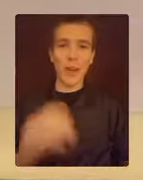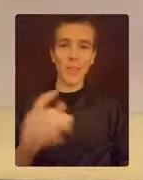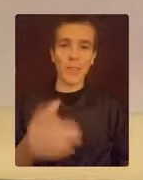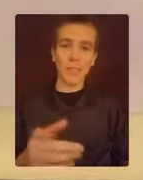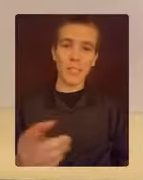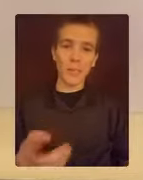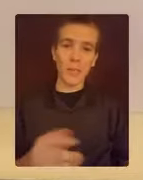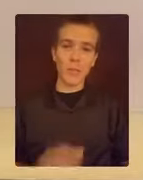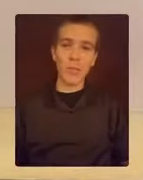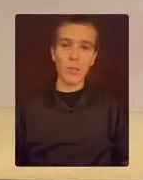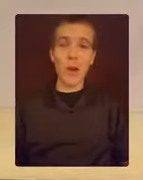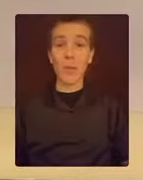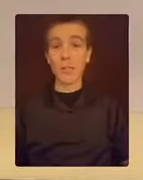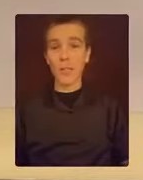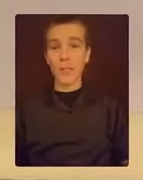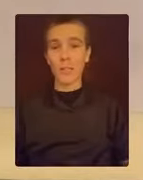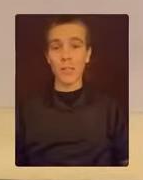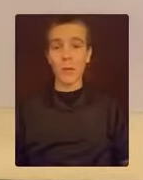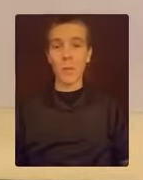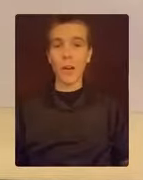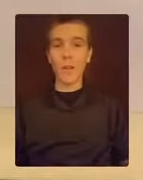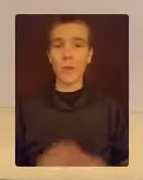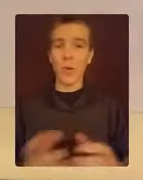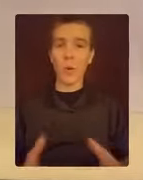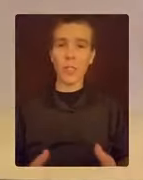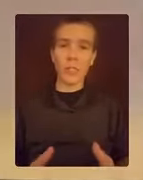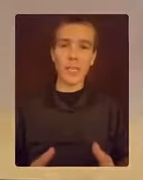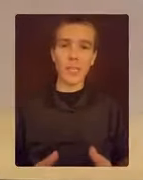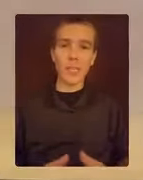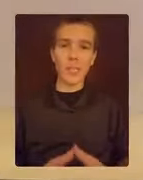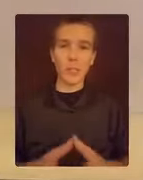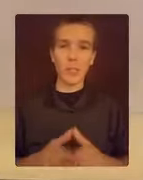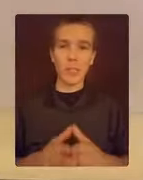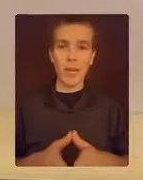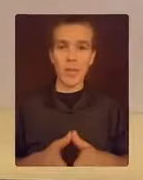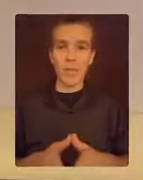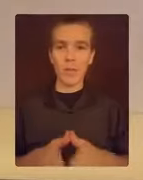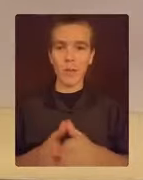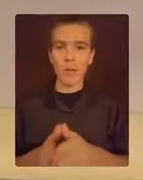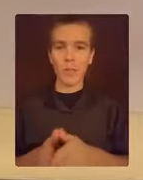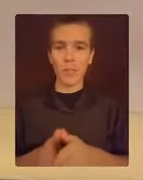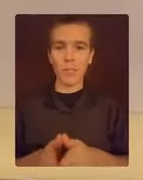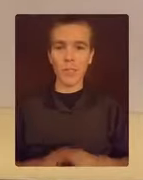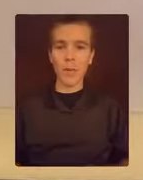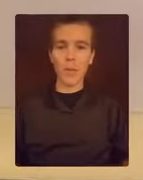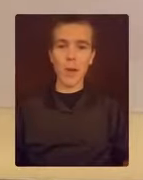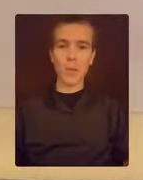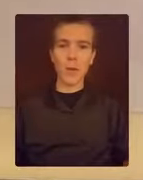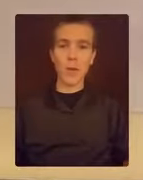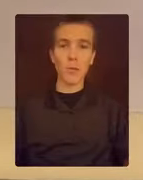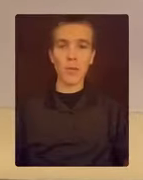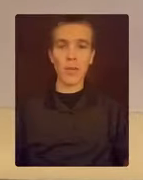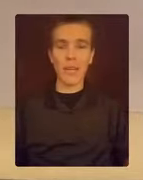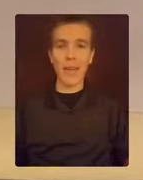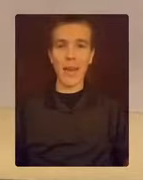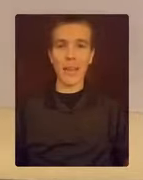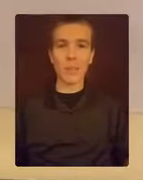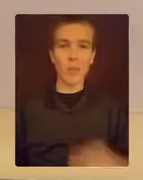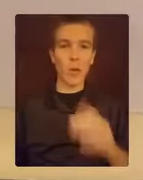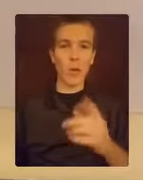can obviously speak through Robert. So whatever your question is, please let Robert know so he